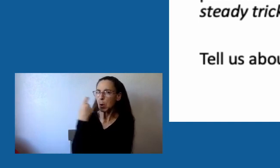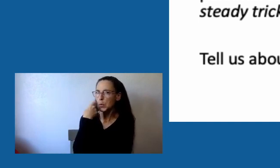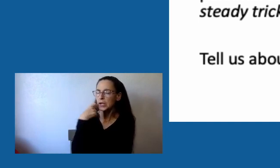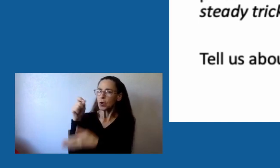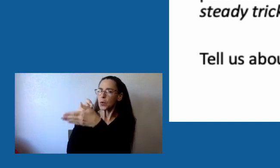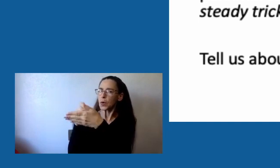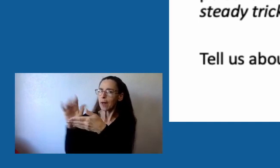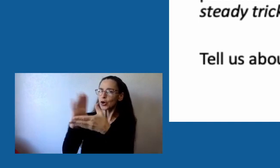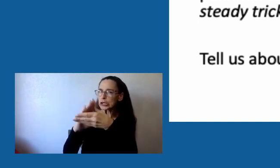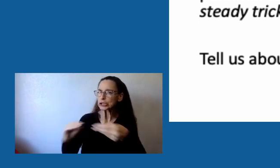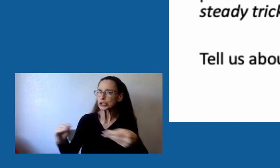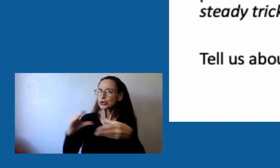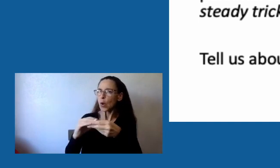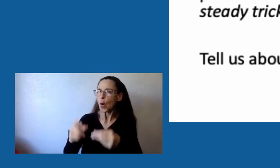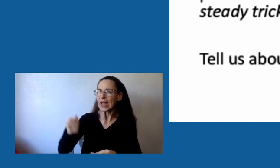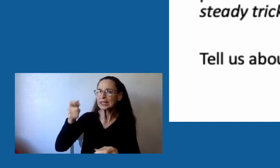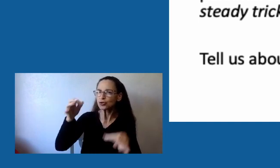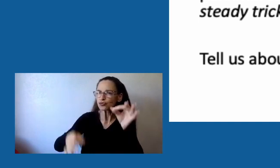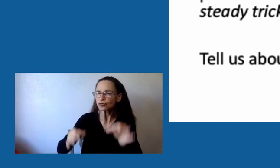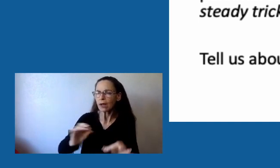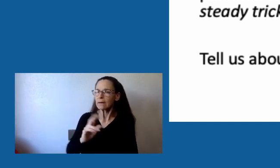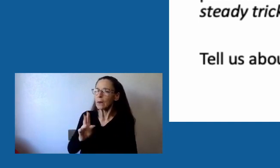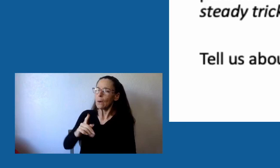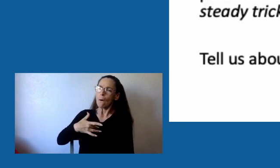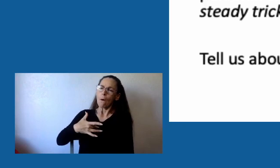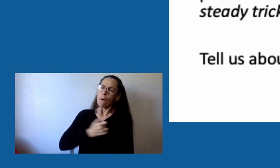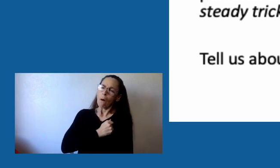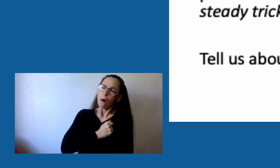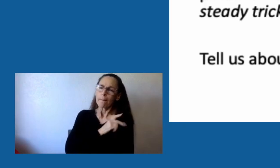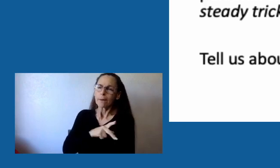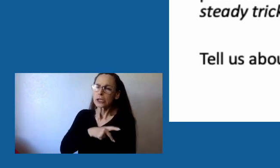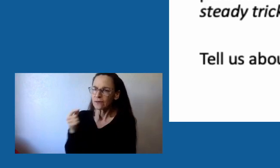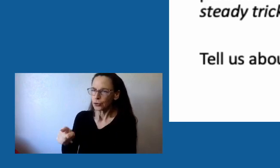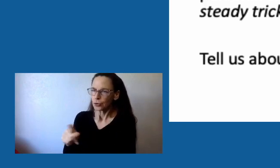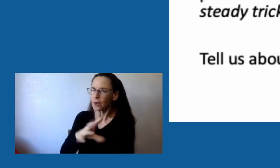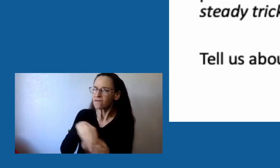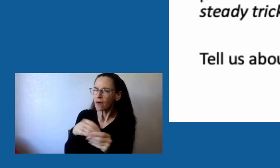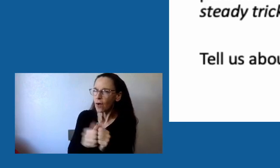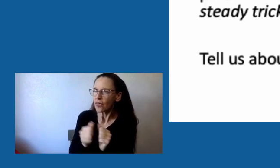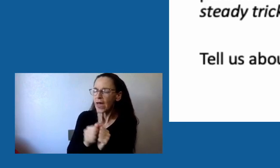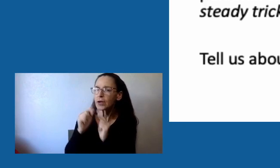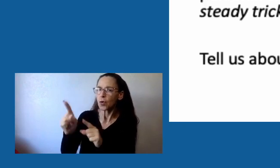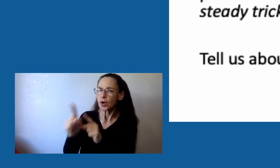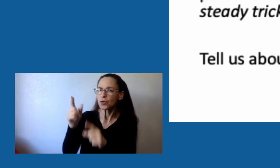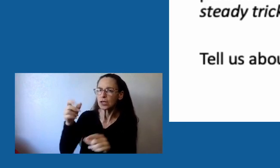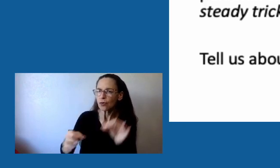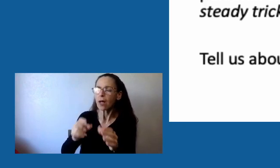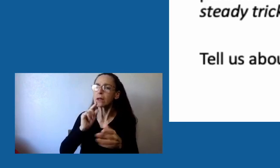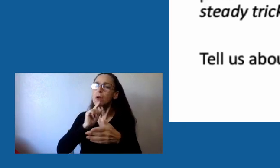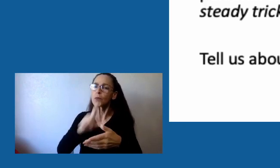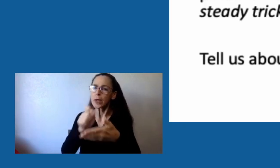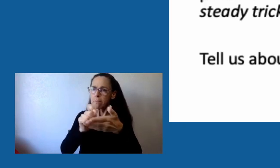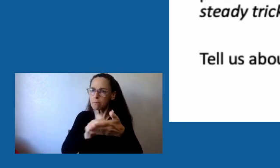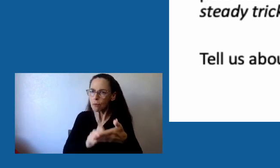about her story and trial being very personal to you, because I know you were part of that. and going to the trial and reporting on it back